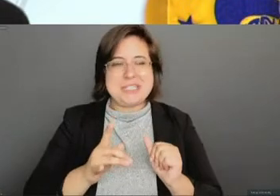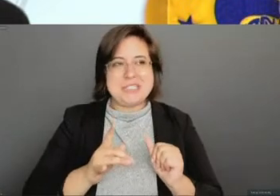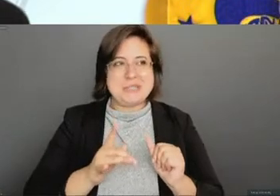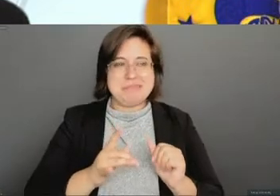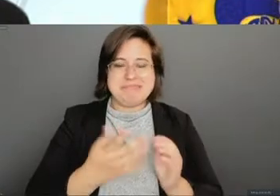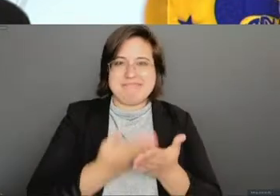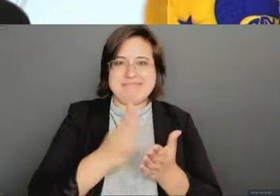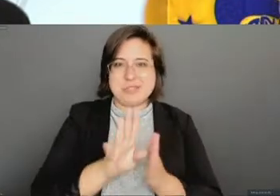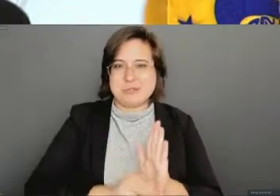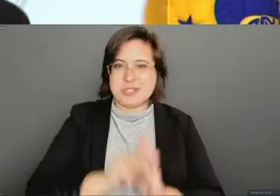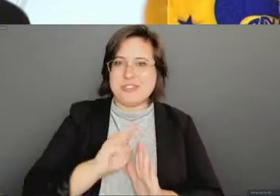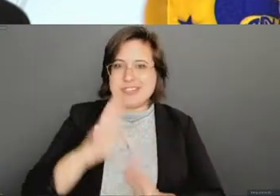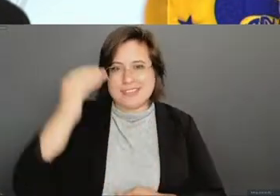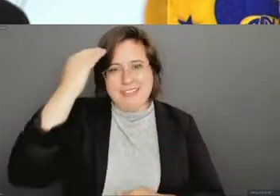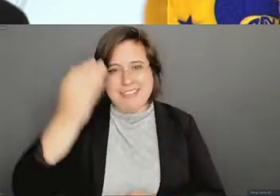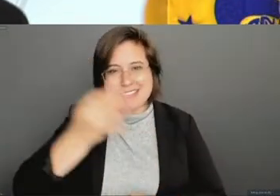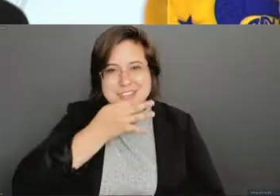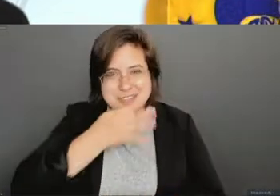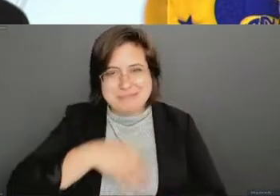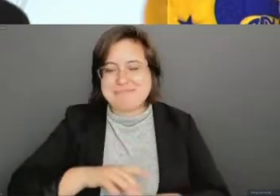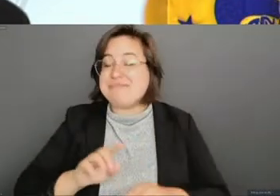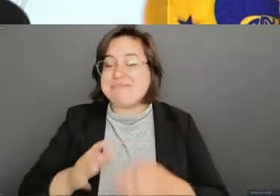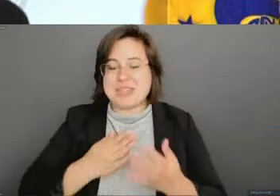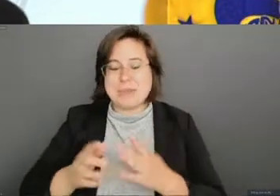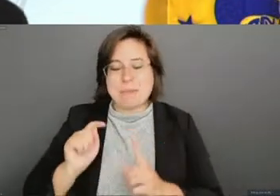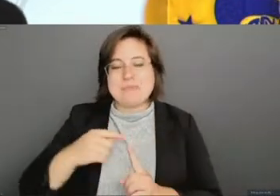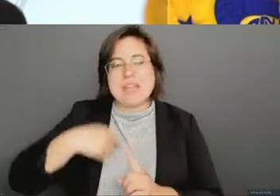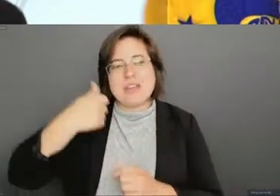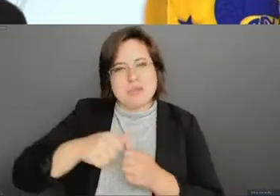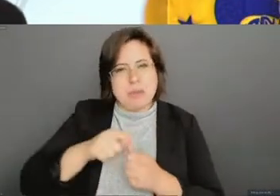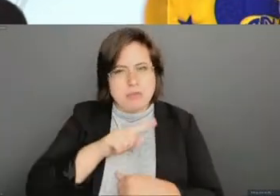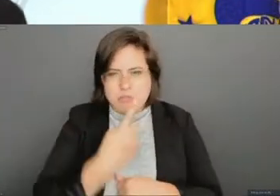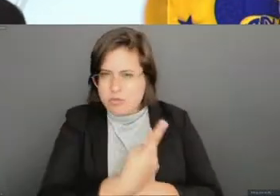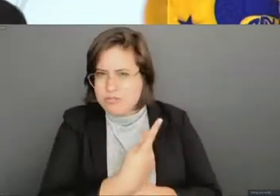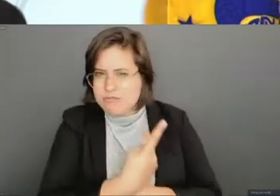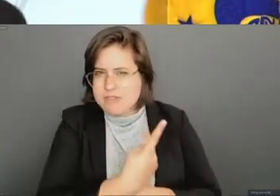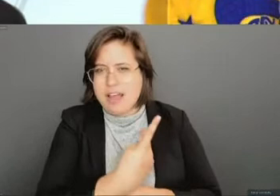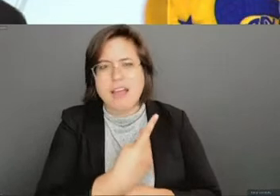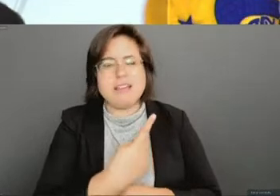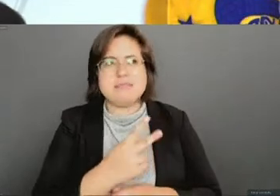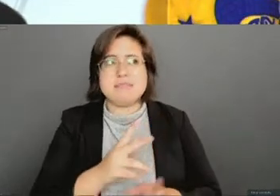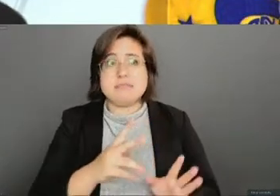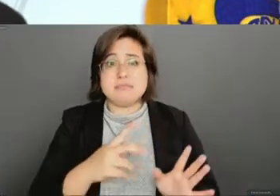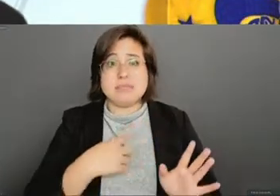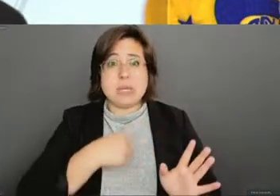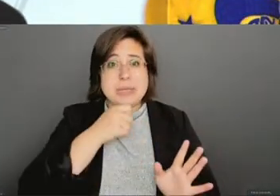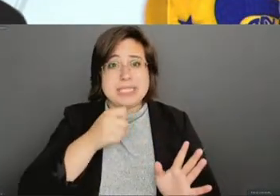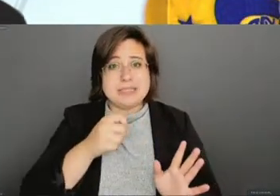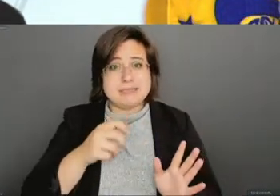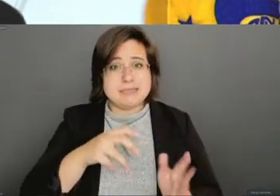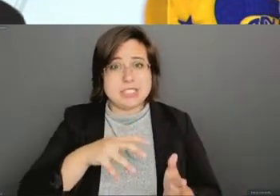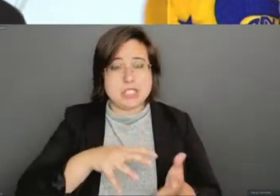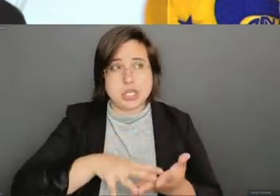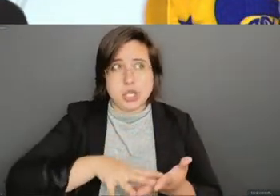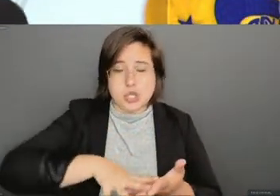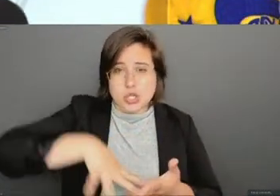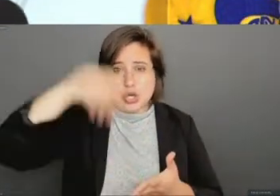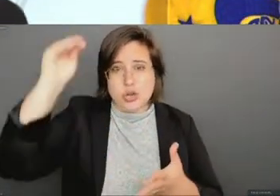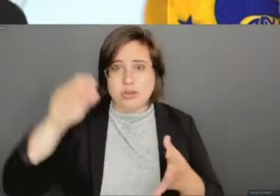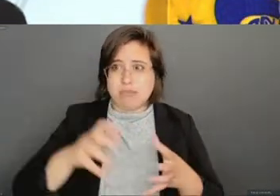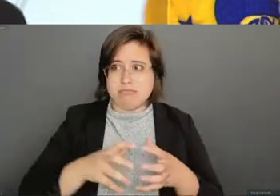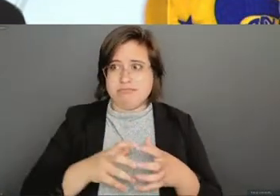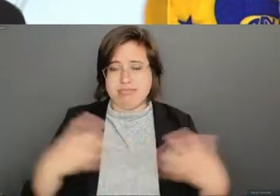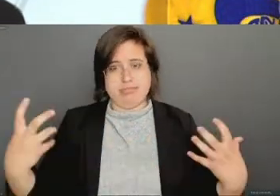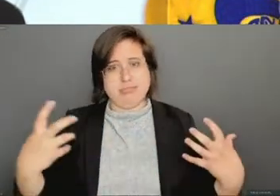But I remember that, like Marcella, for you and I, like we didn't learn that much, like in medical school, about